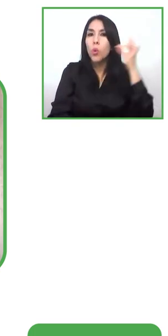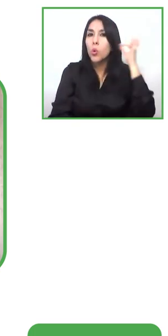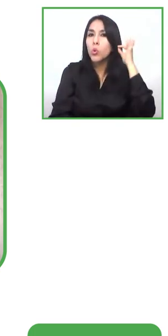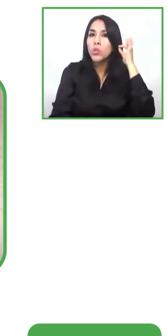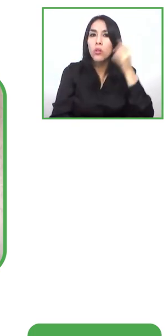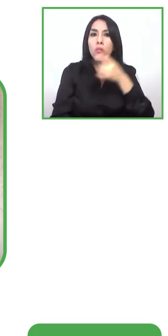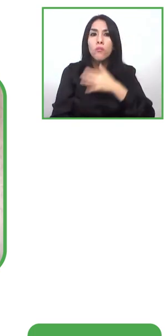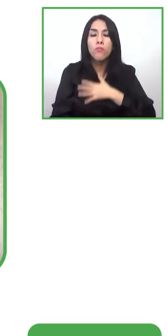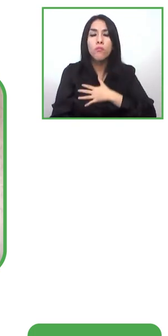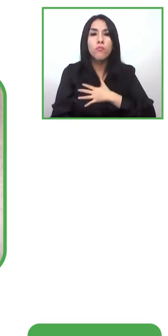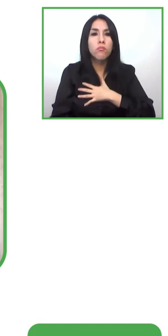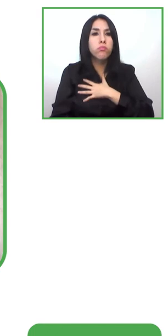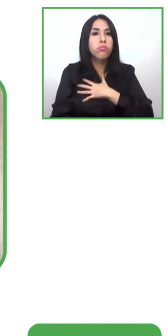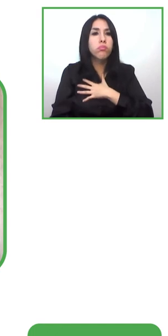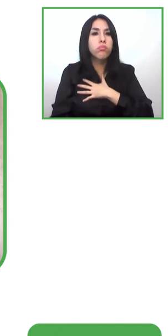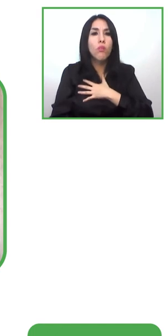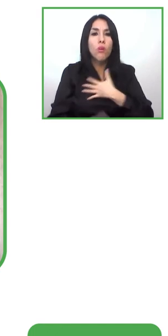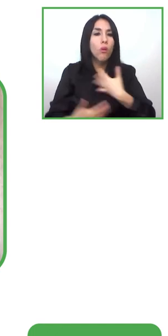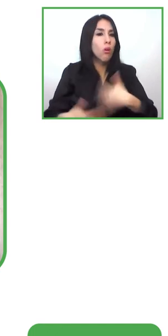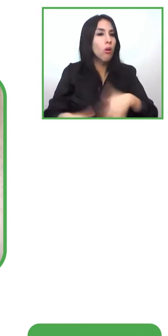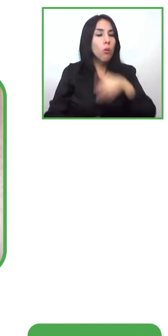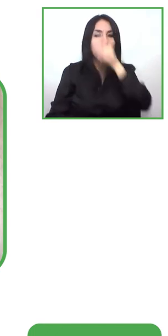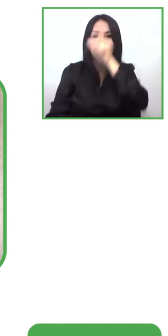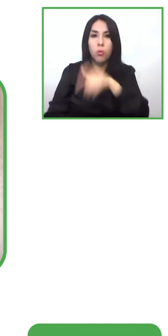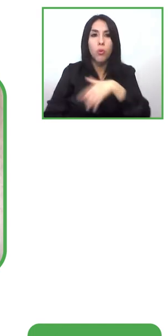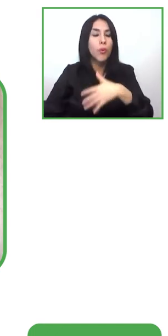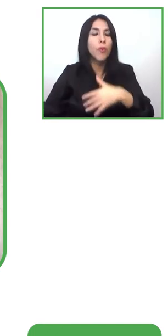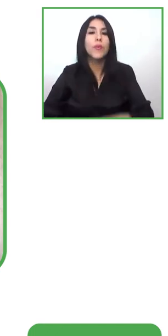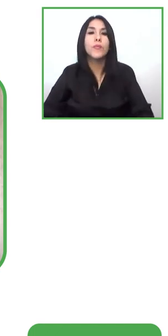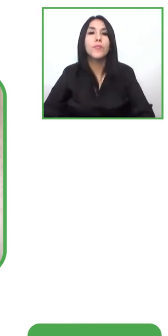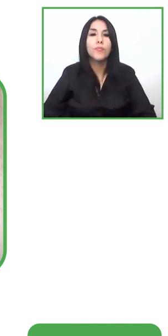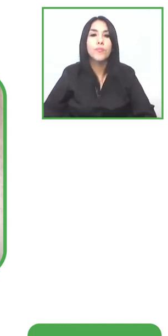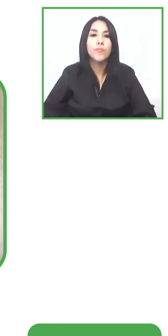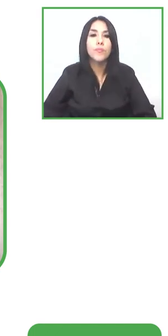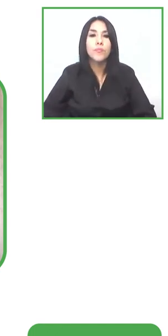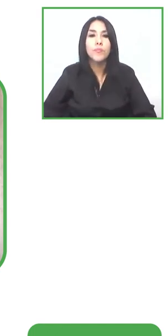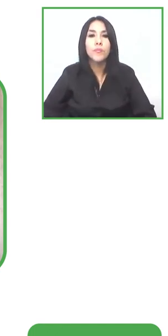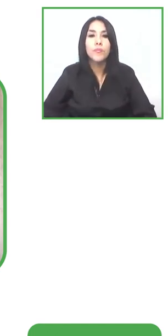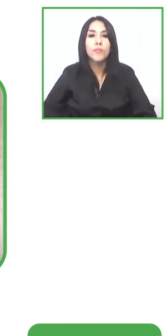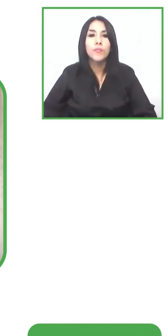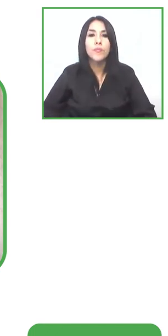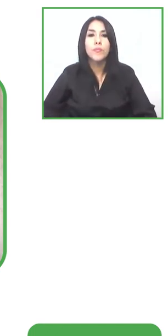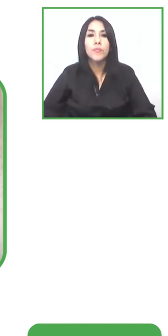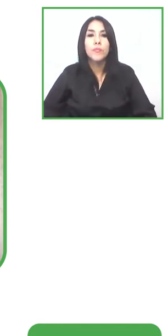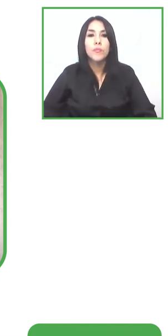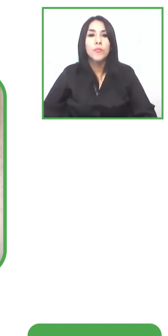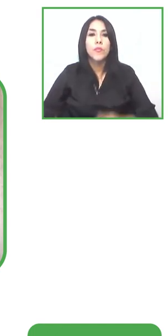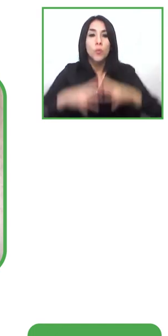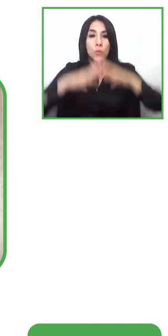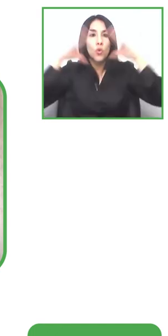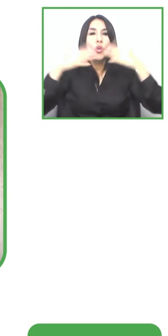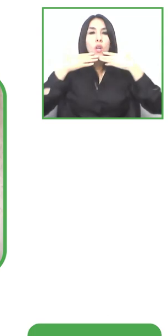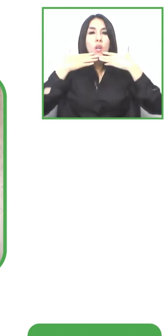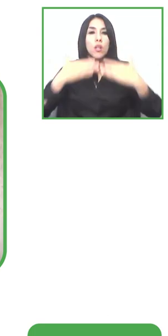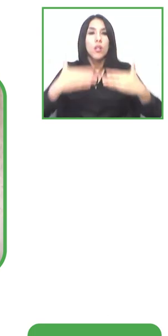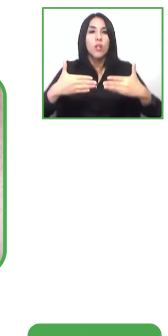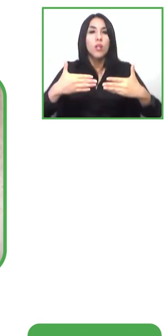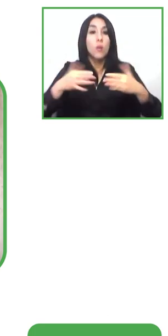not be defining a person by what they cannot do, but will be accepting and believing in them for what they can do.